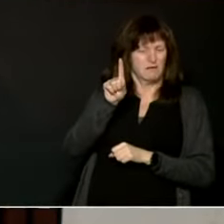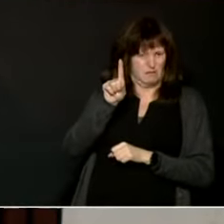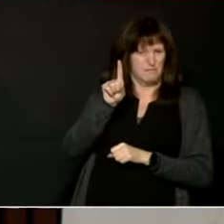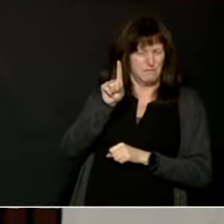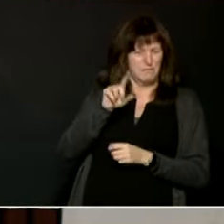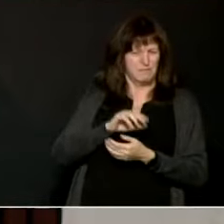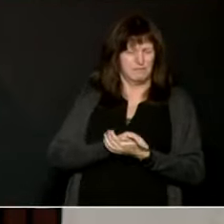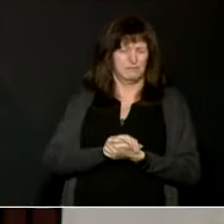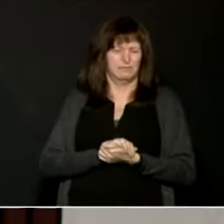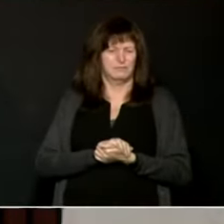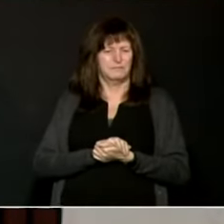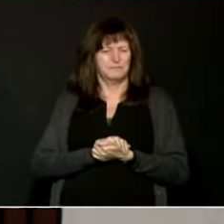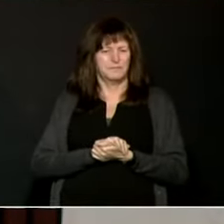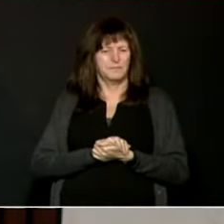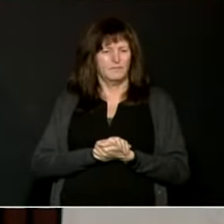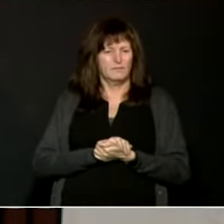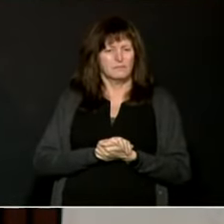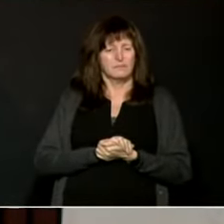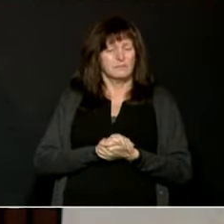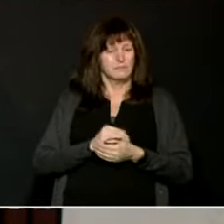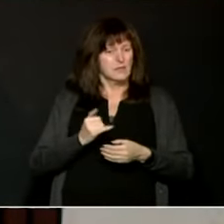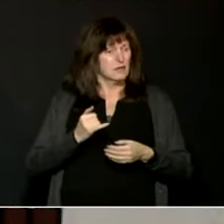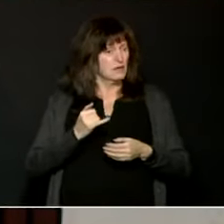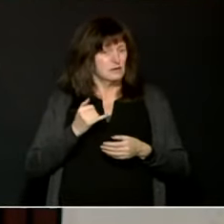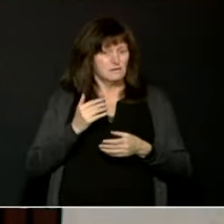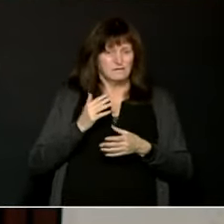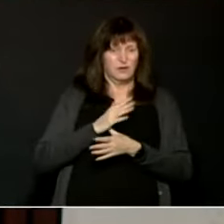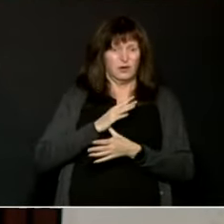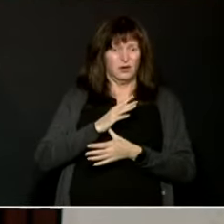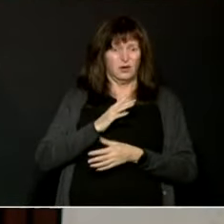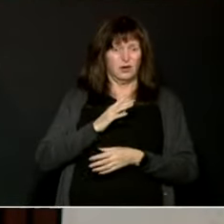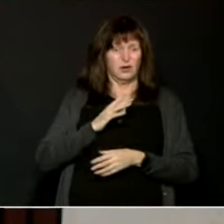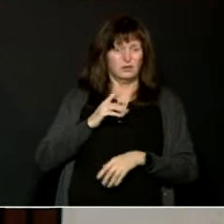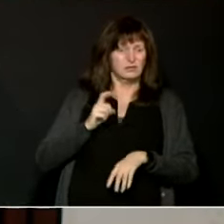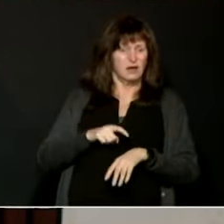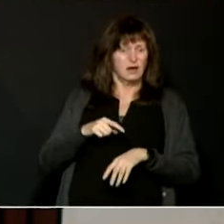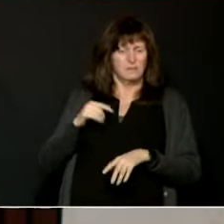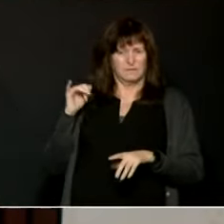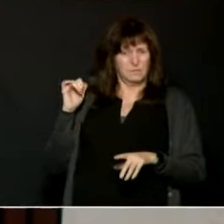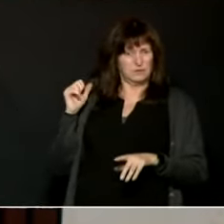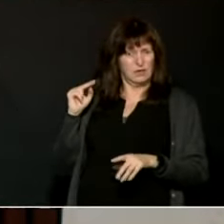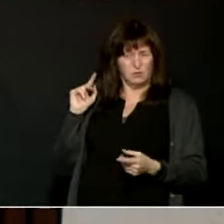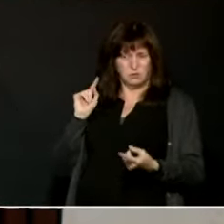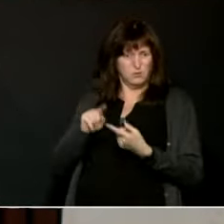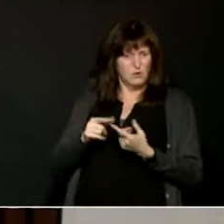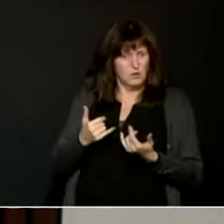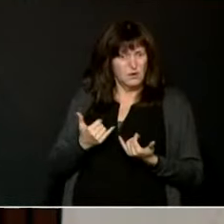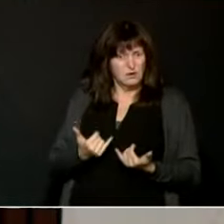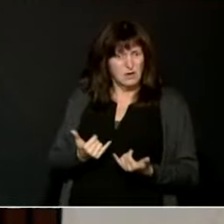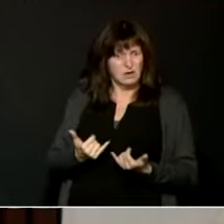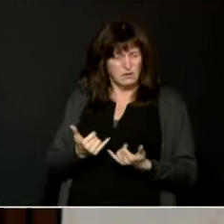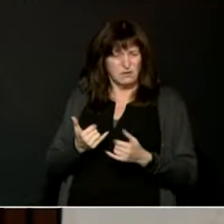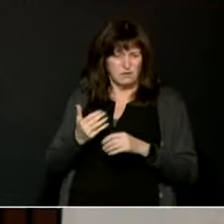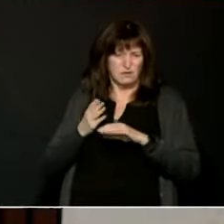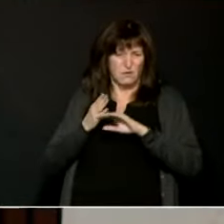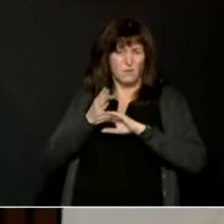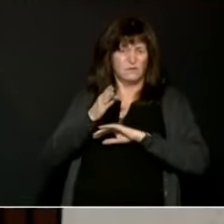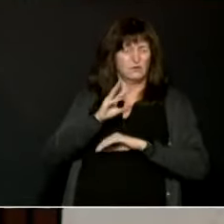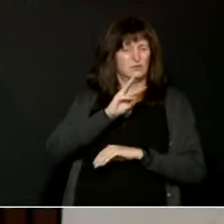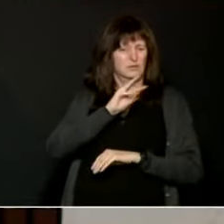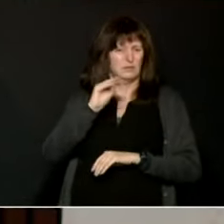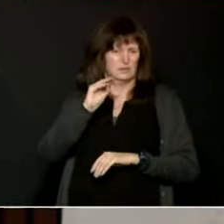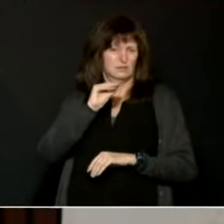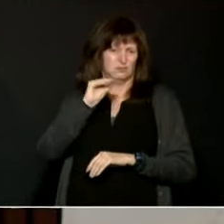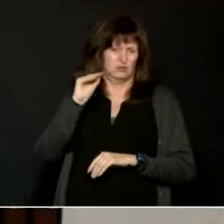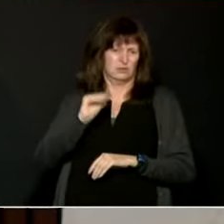This is the first time since January 19th that the percent positivity is above 6%. The